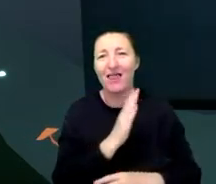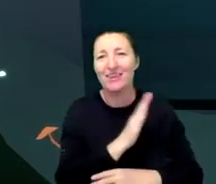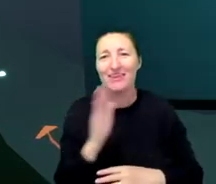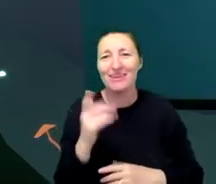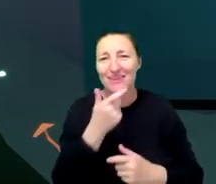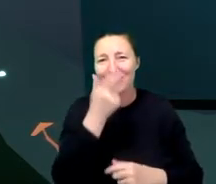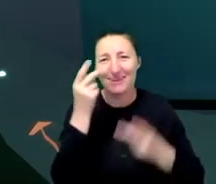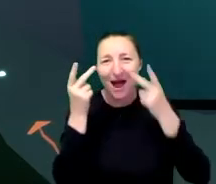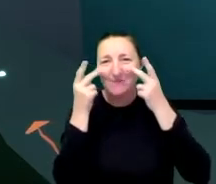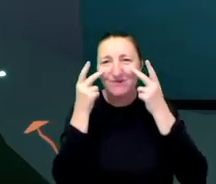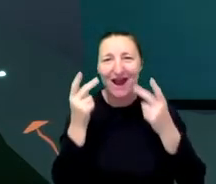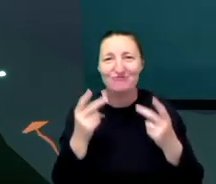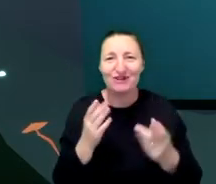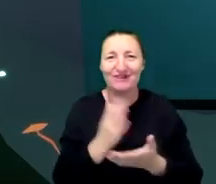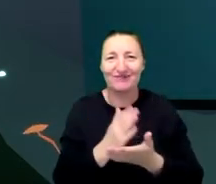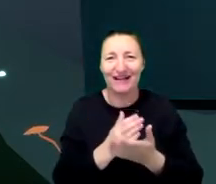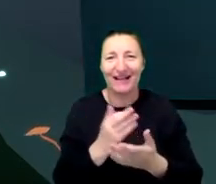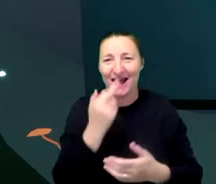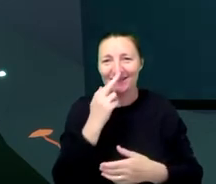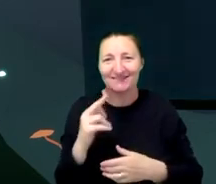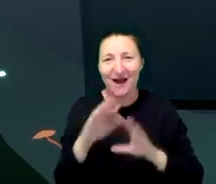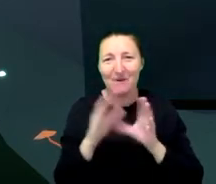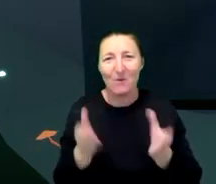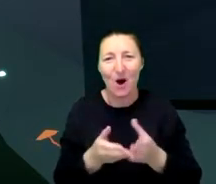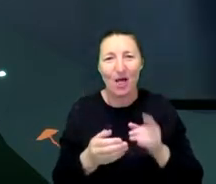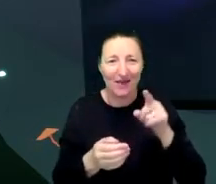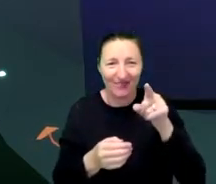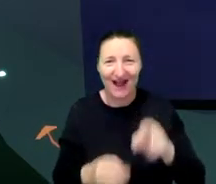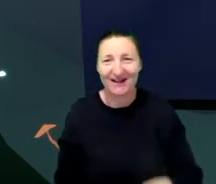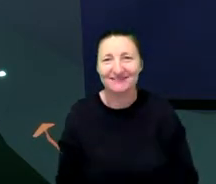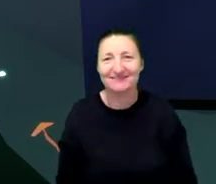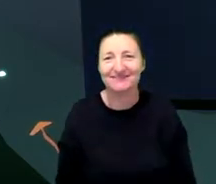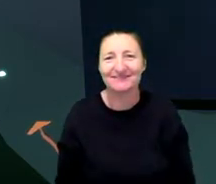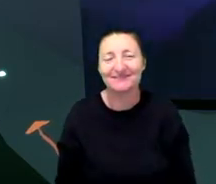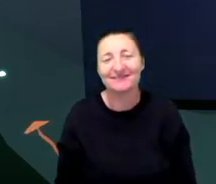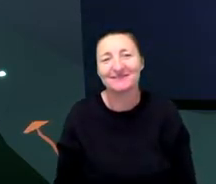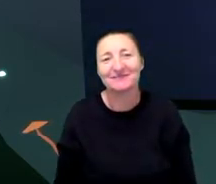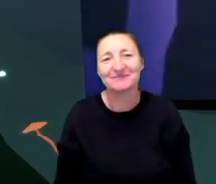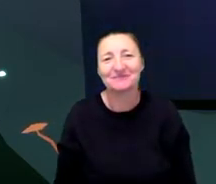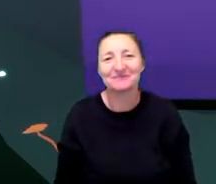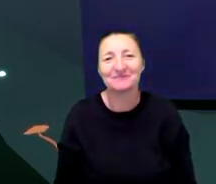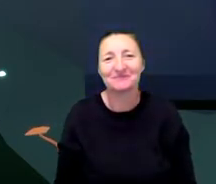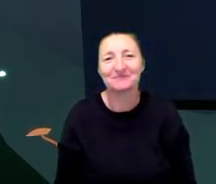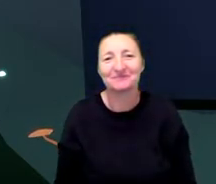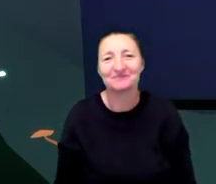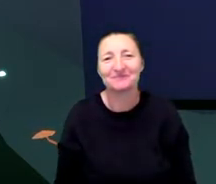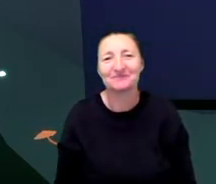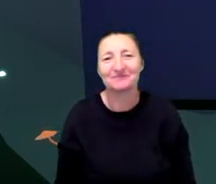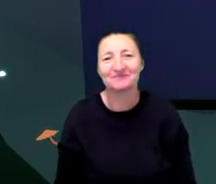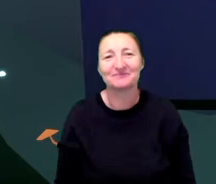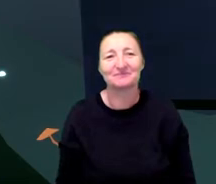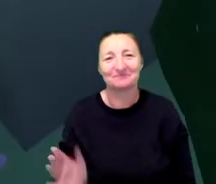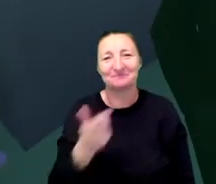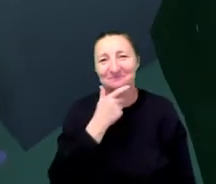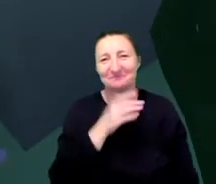Cyber. Librarians are really cyber strong. Cyber warrior. It's true. I like it. Yeah. So shout out to all the librarians. Yeah. Shout out